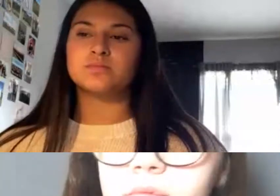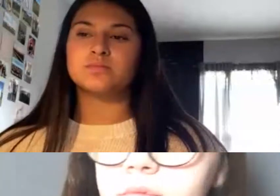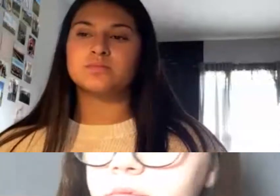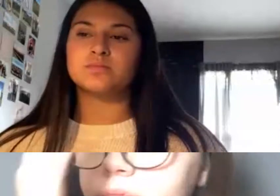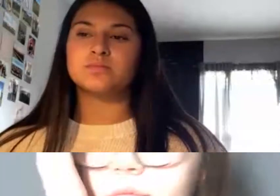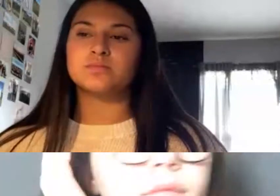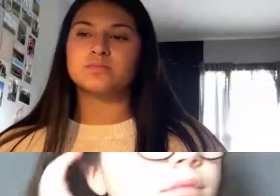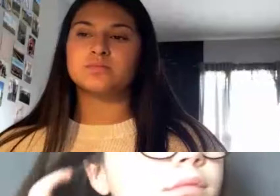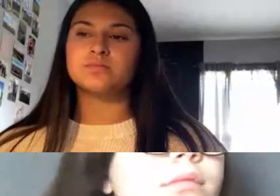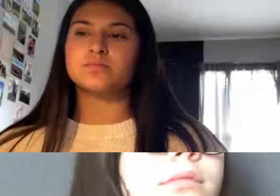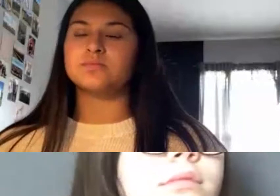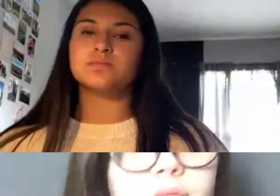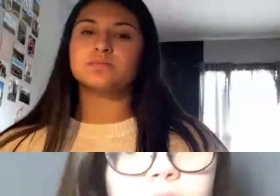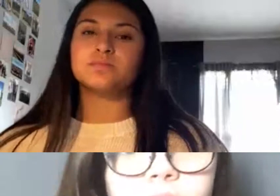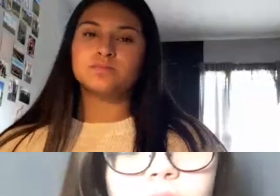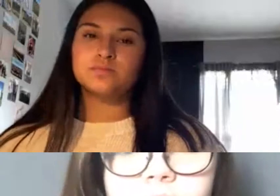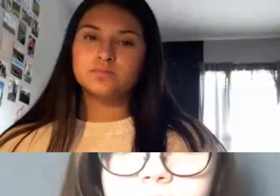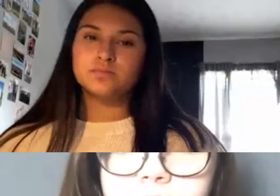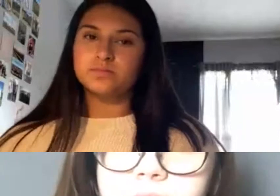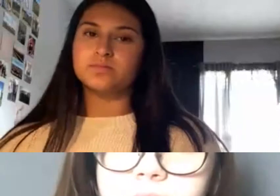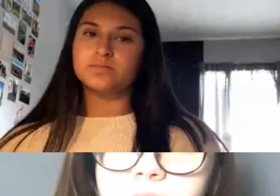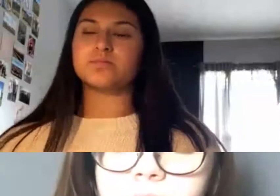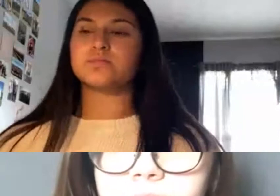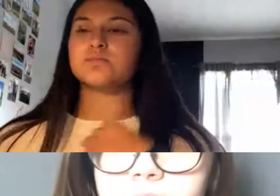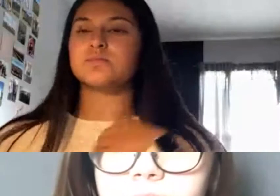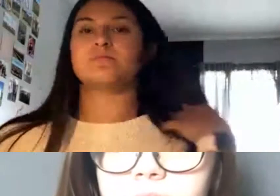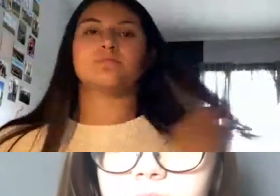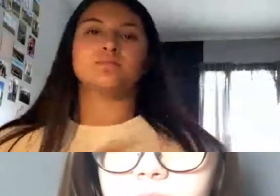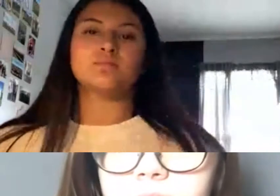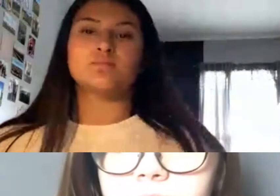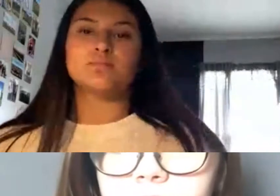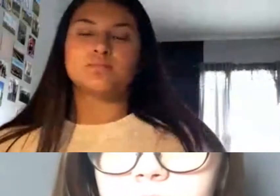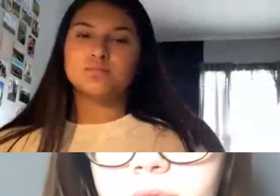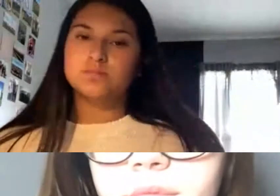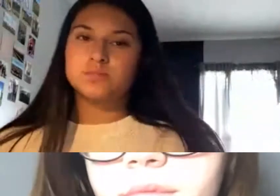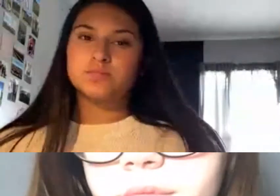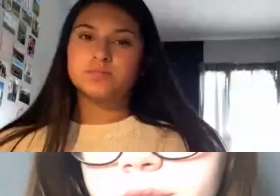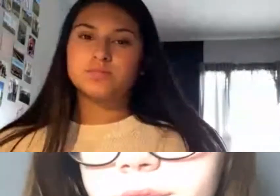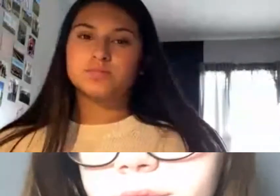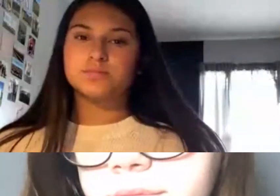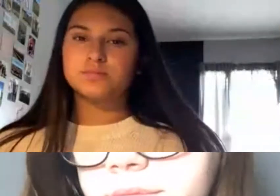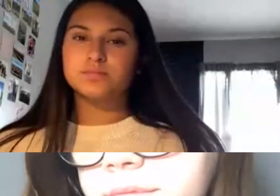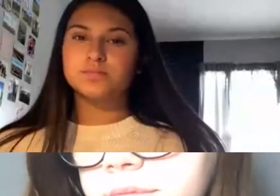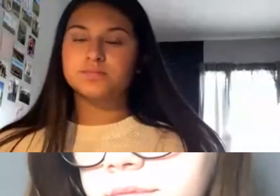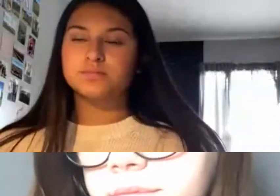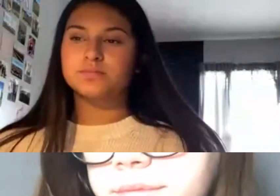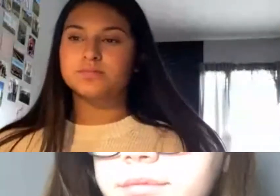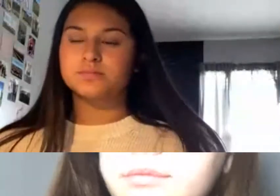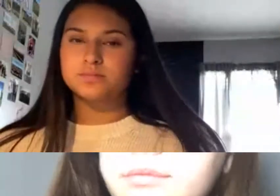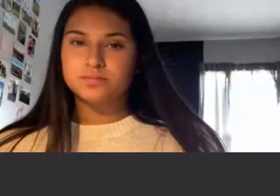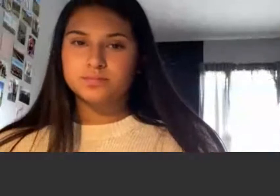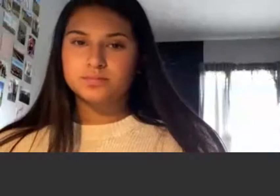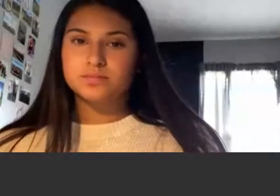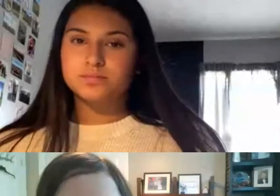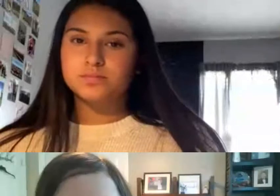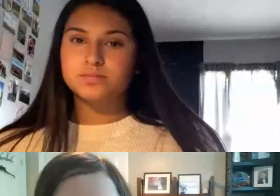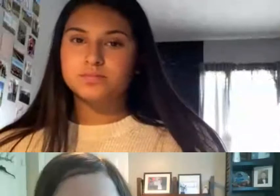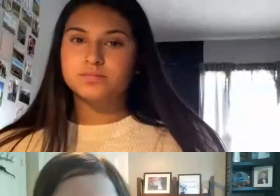You are the customers and the students, and we need to hear from you to make the best decisions